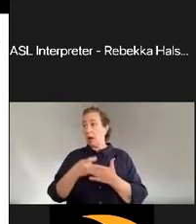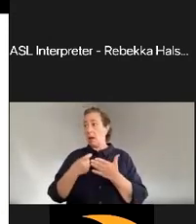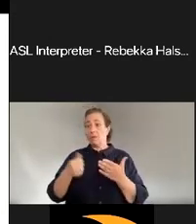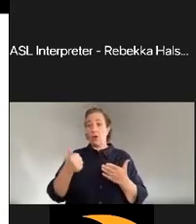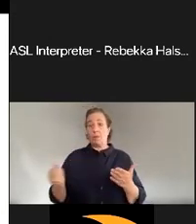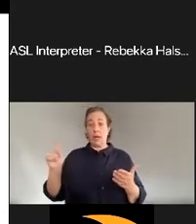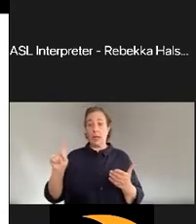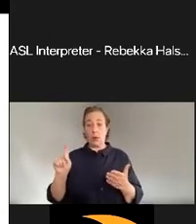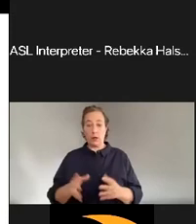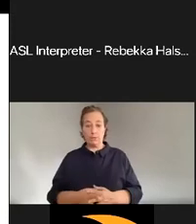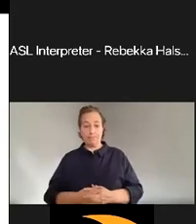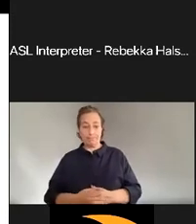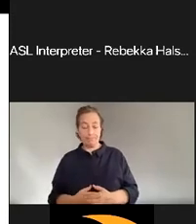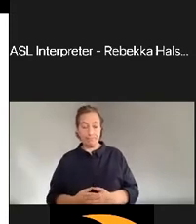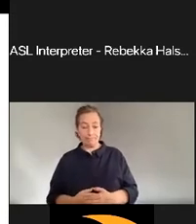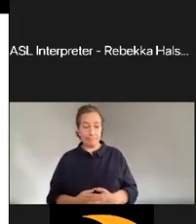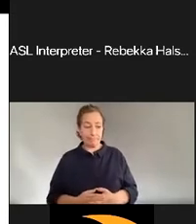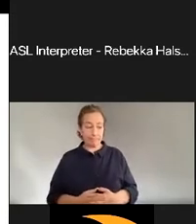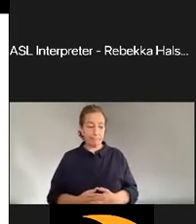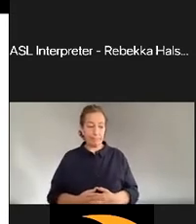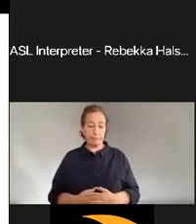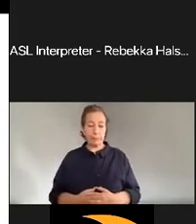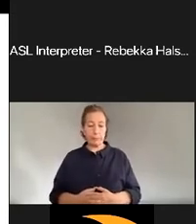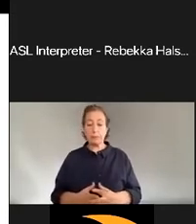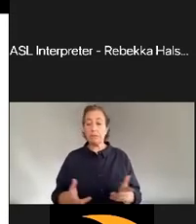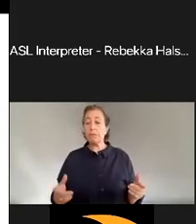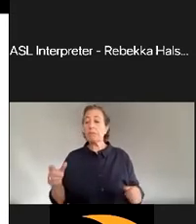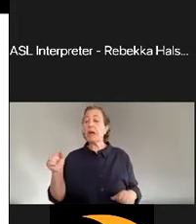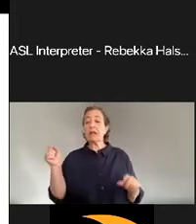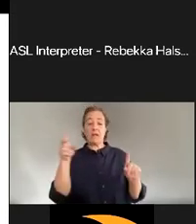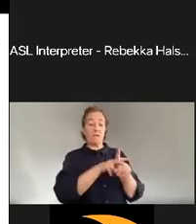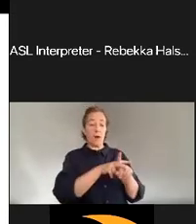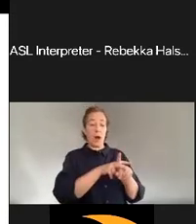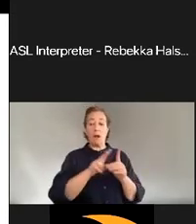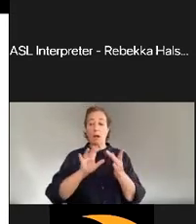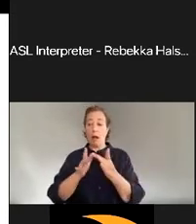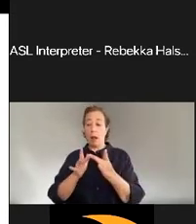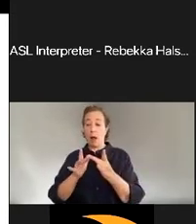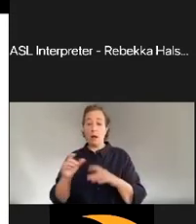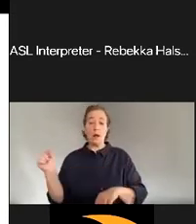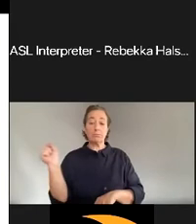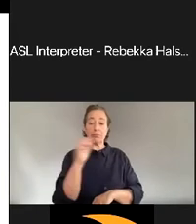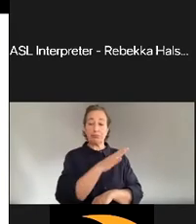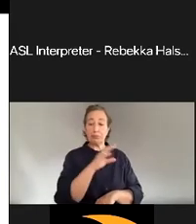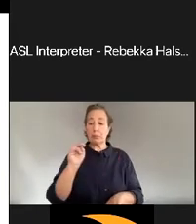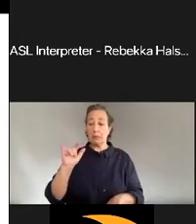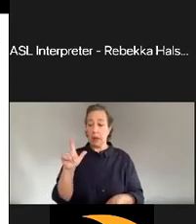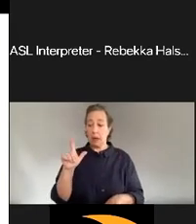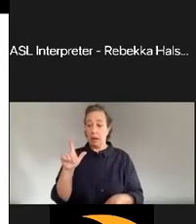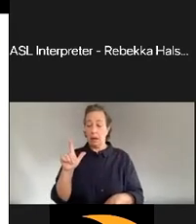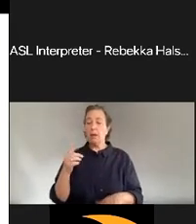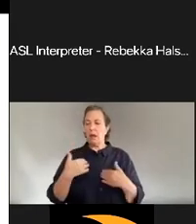are fully permissible. Complaints can be filed online or by mail, and there is a fillable